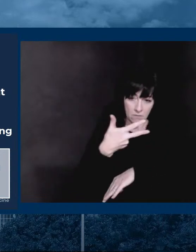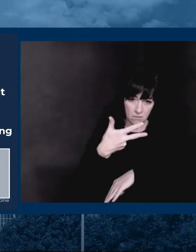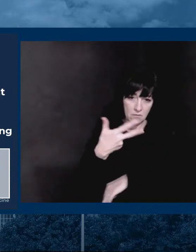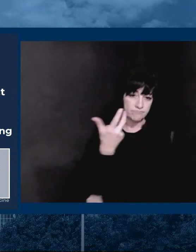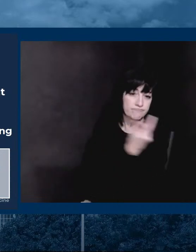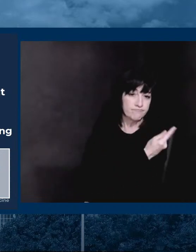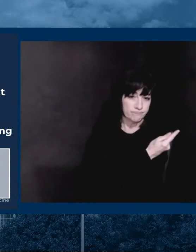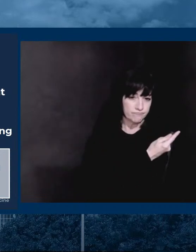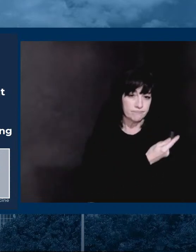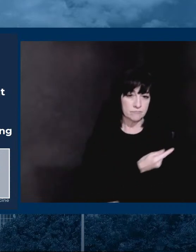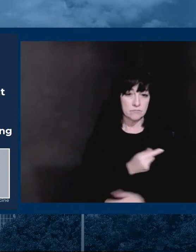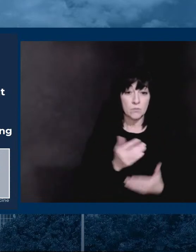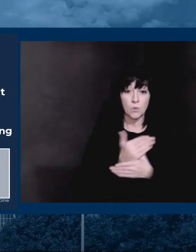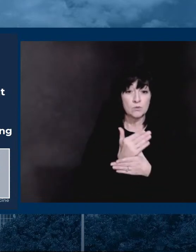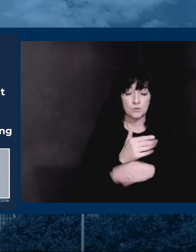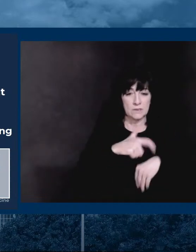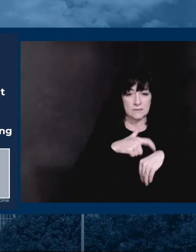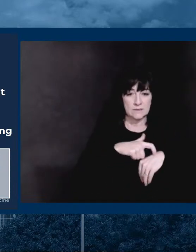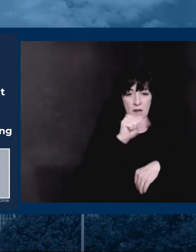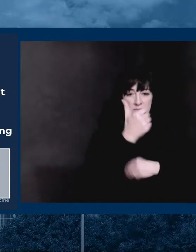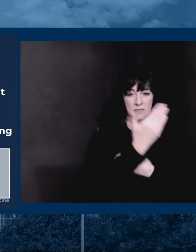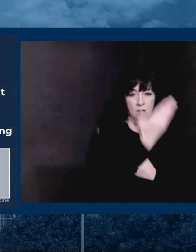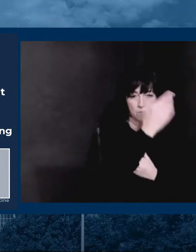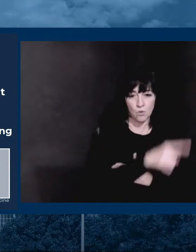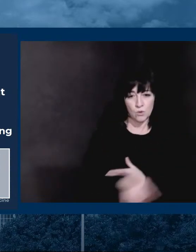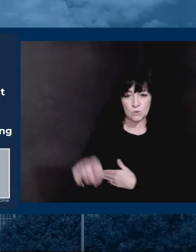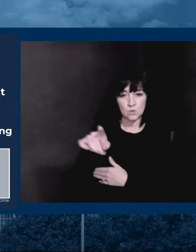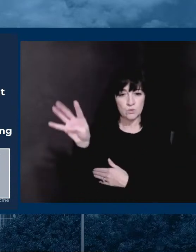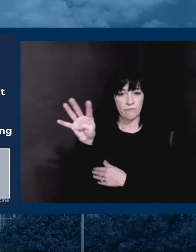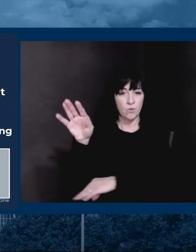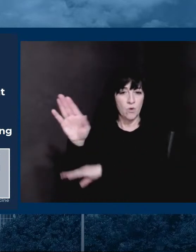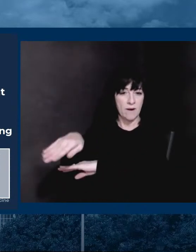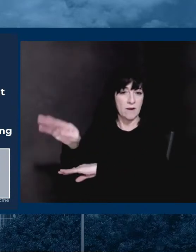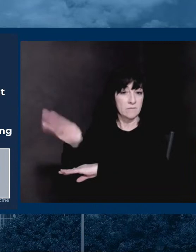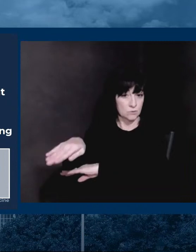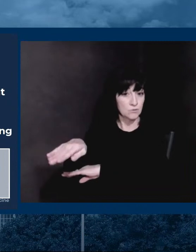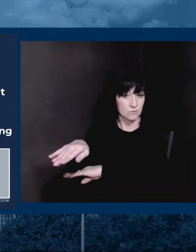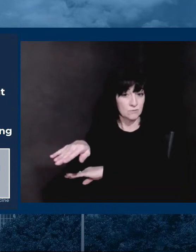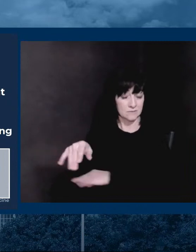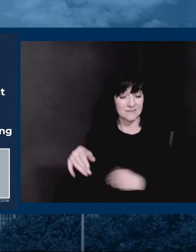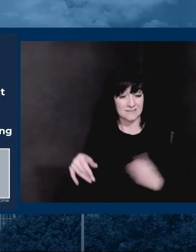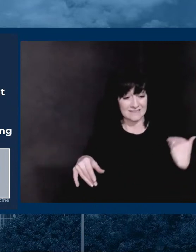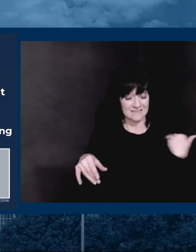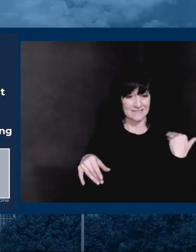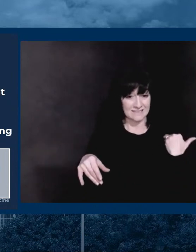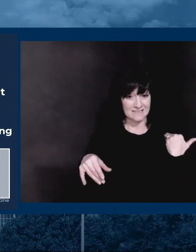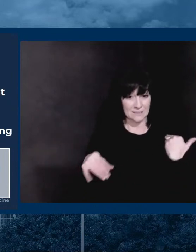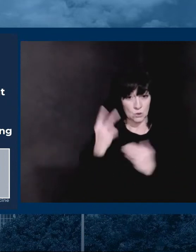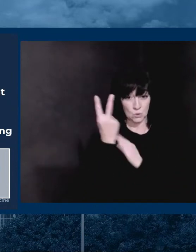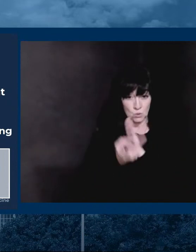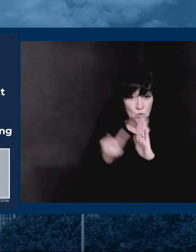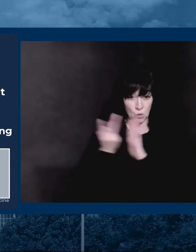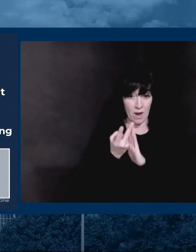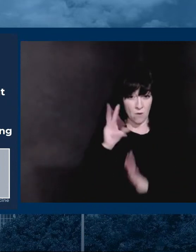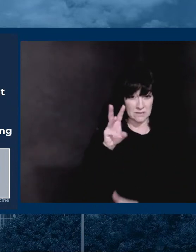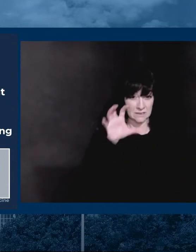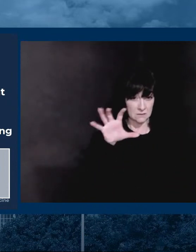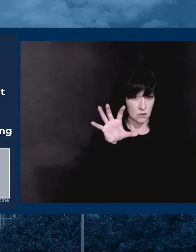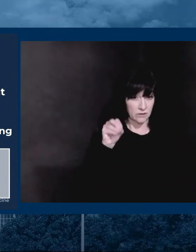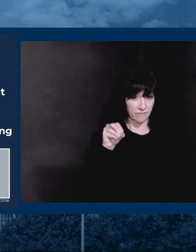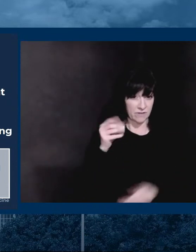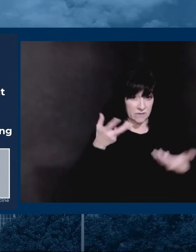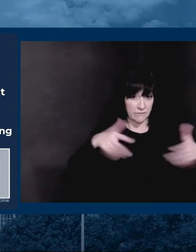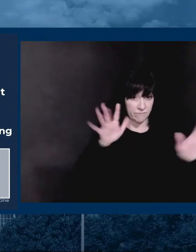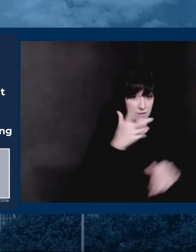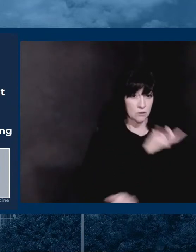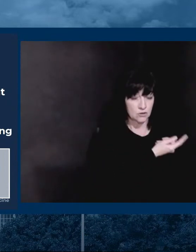allows us to see, to get more people through. You saw we got 650 people through in 2 hours. So, we're hoping to be able to